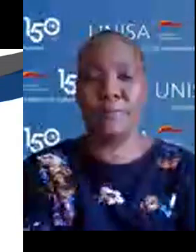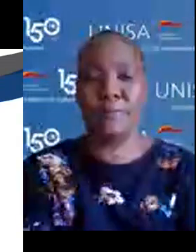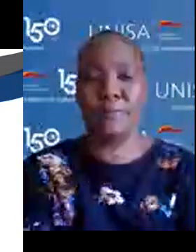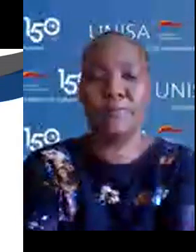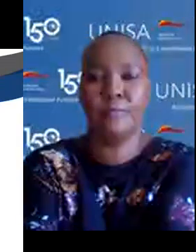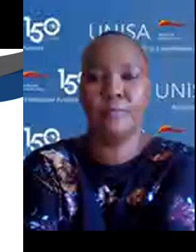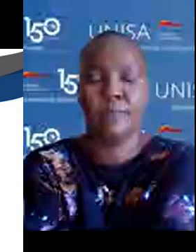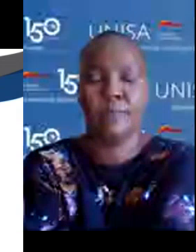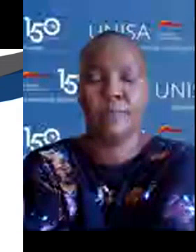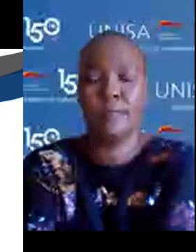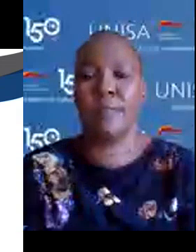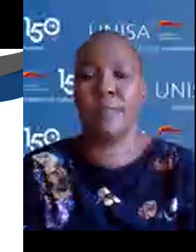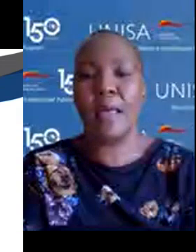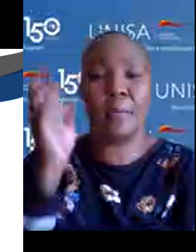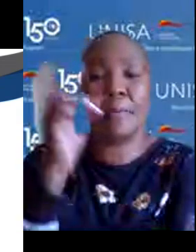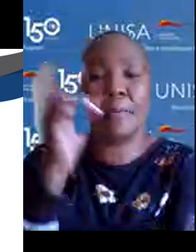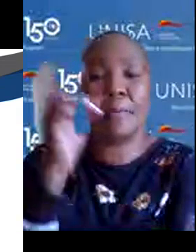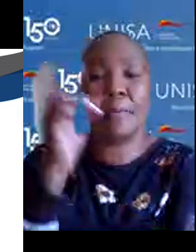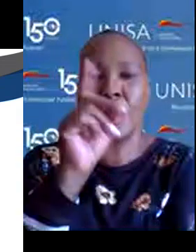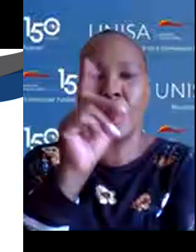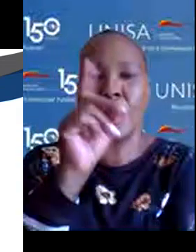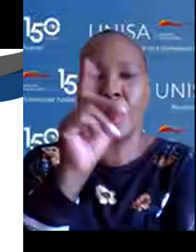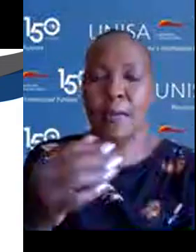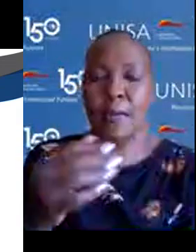Remember to ask any questions in